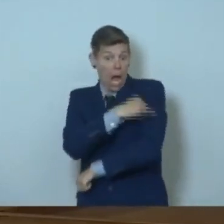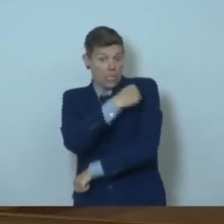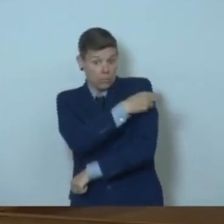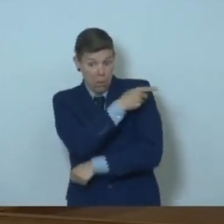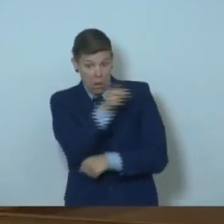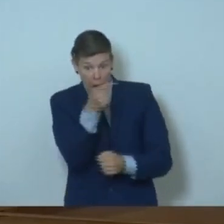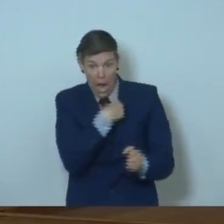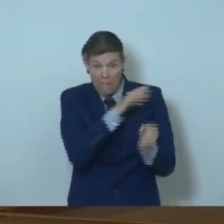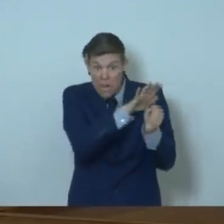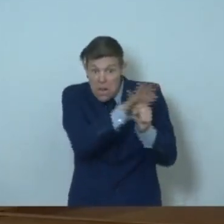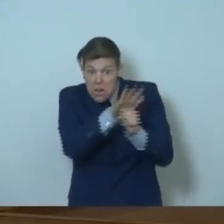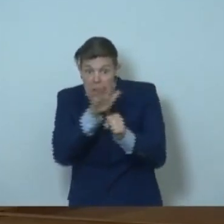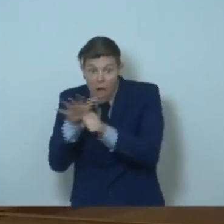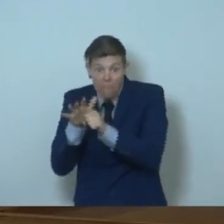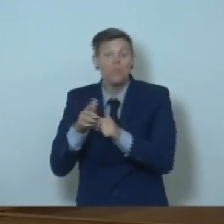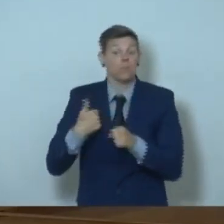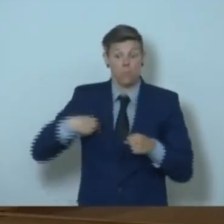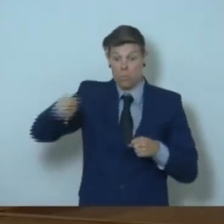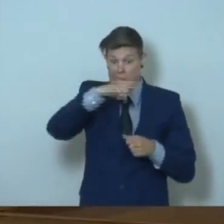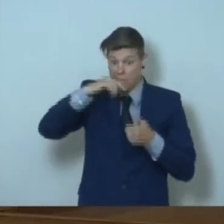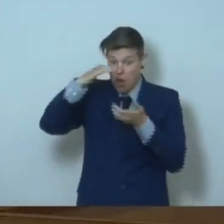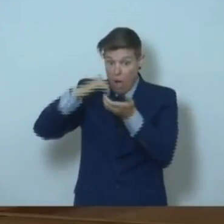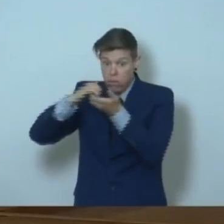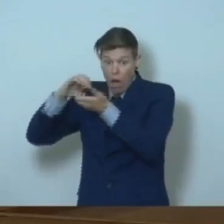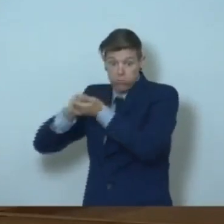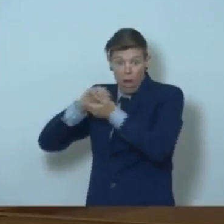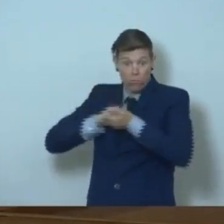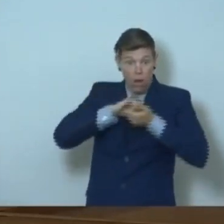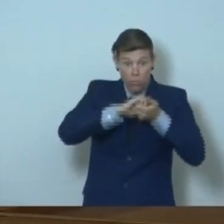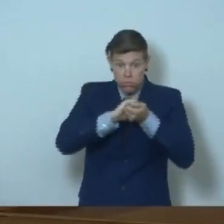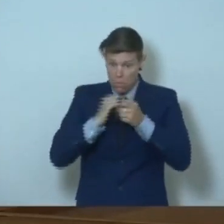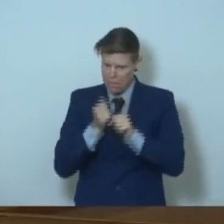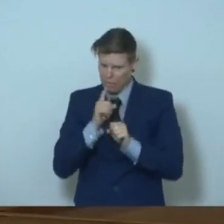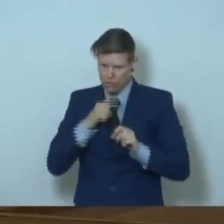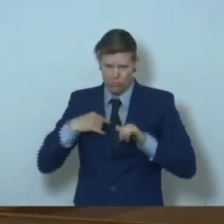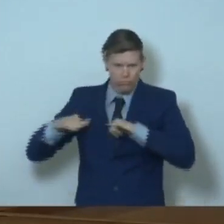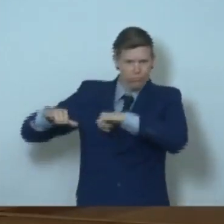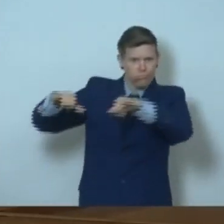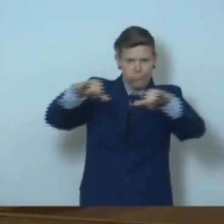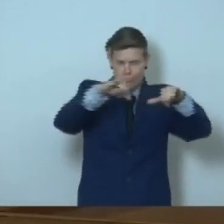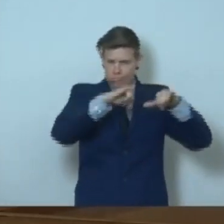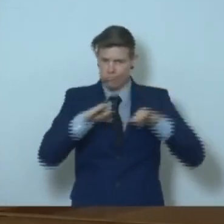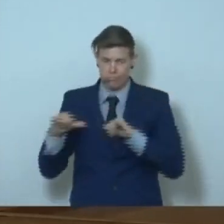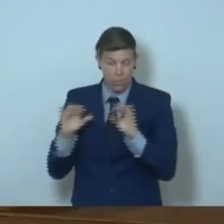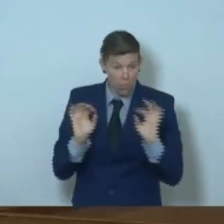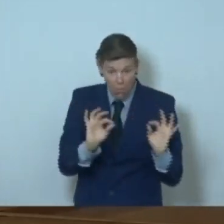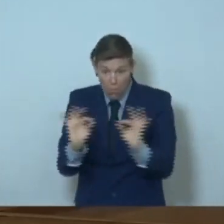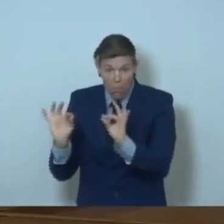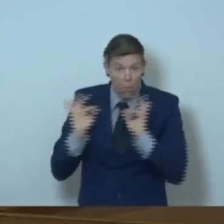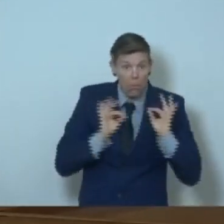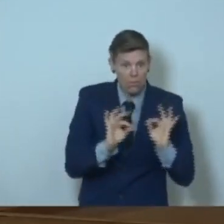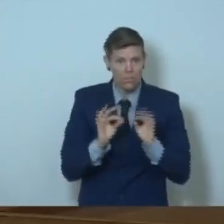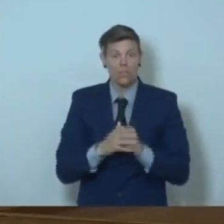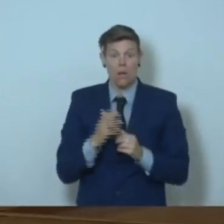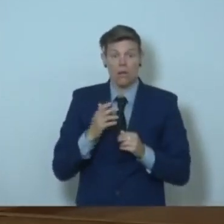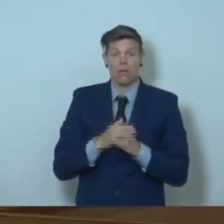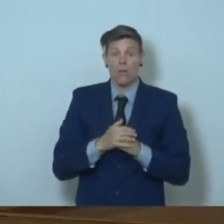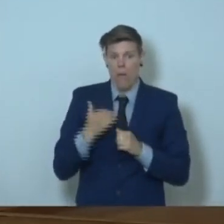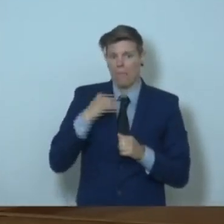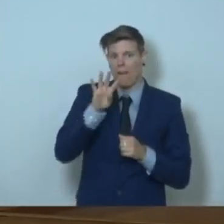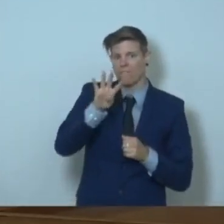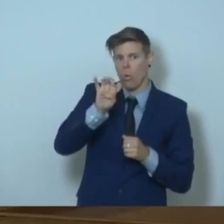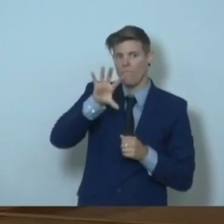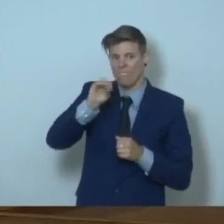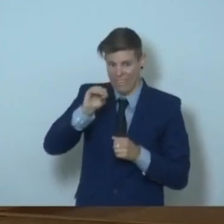connecting all the parts of the state together. We've transferred over 450 people from different parts of the